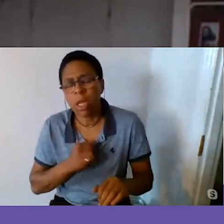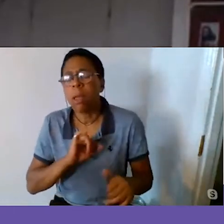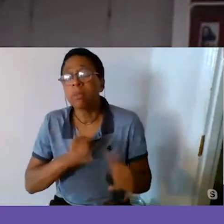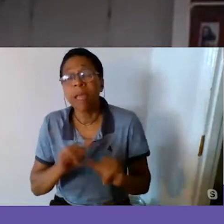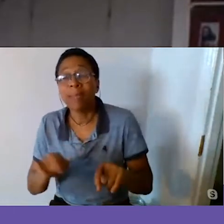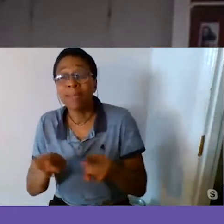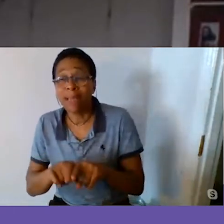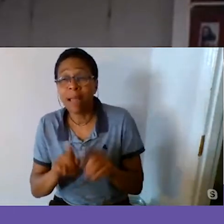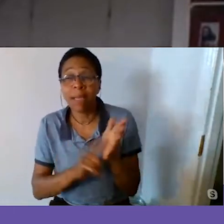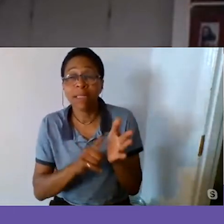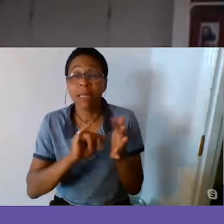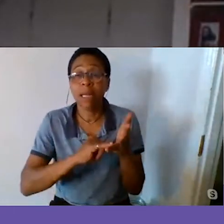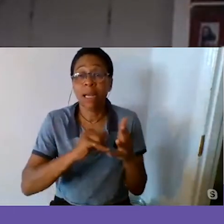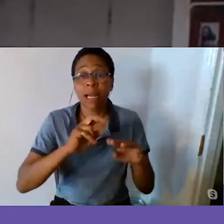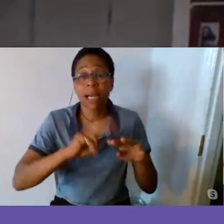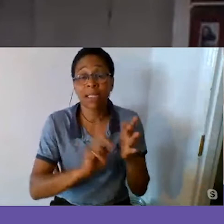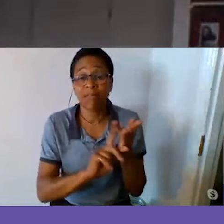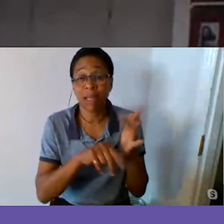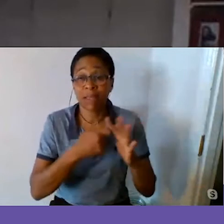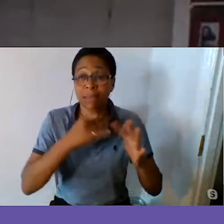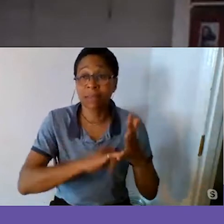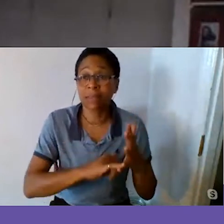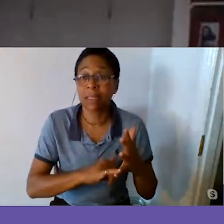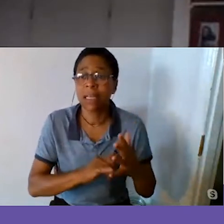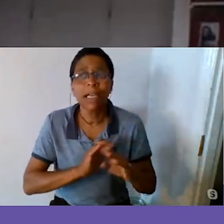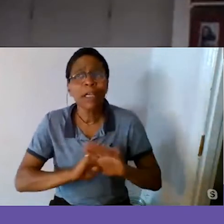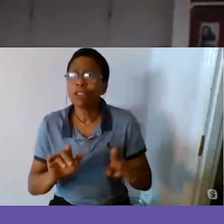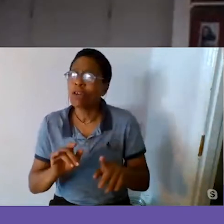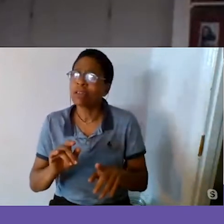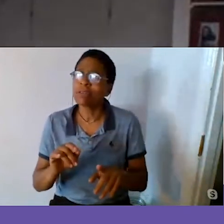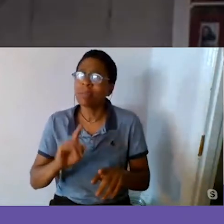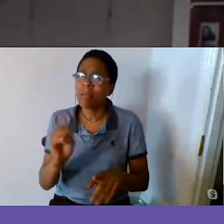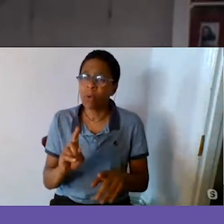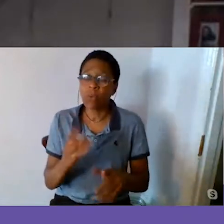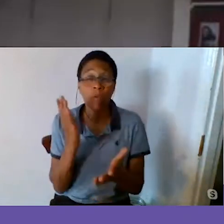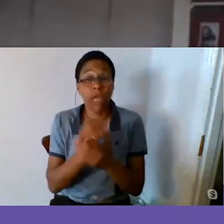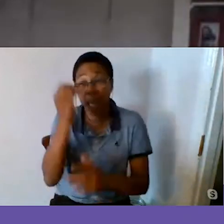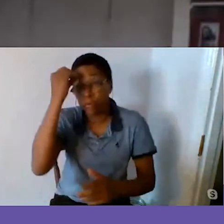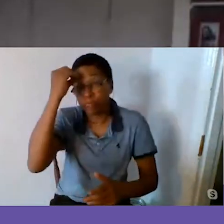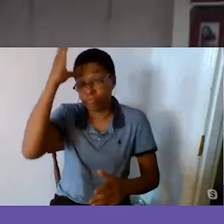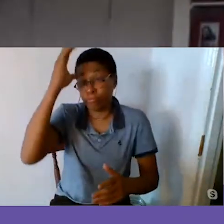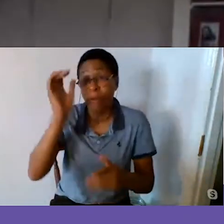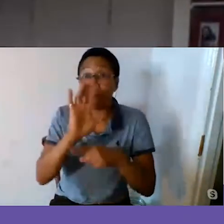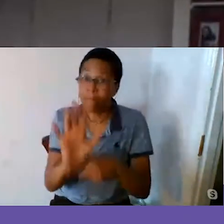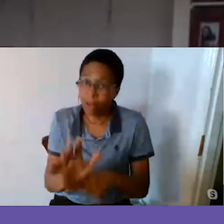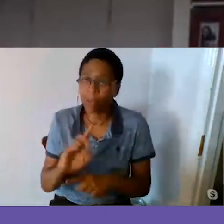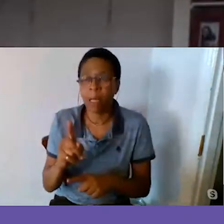it's people who are there who aren't necessarily not necessarily film buffs, but they're seeing themselves